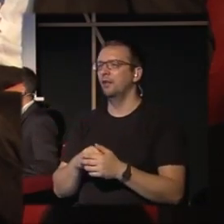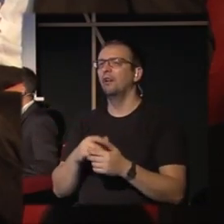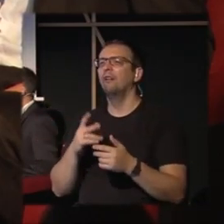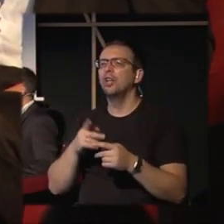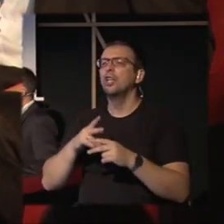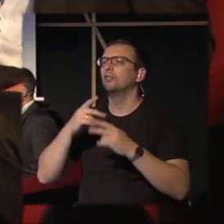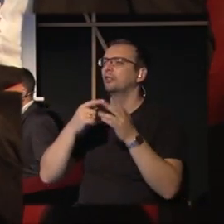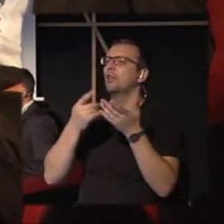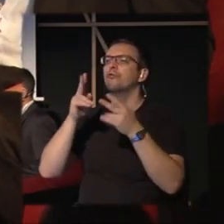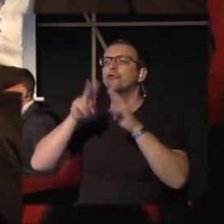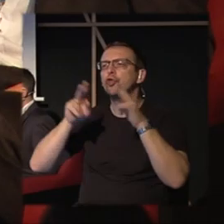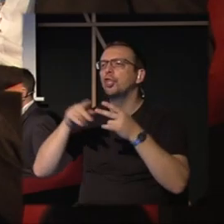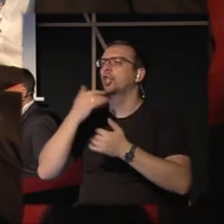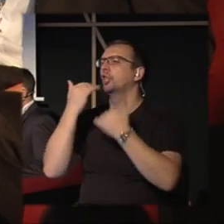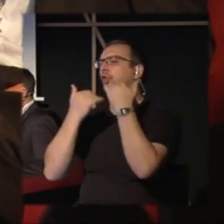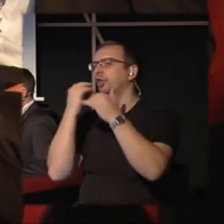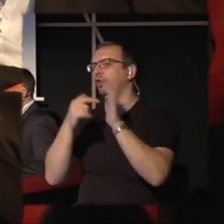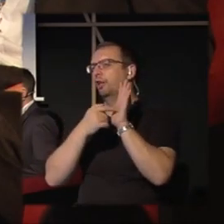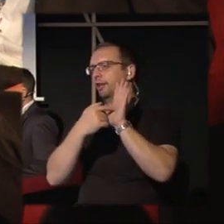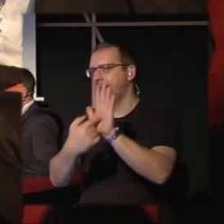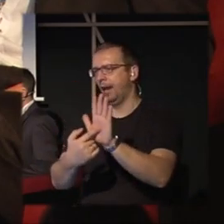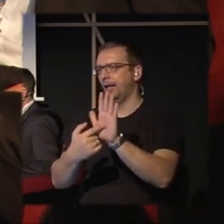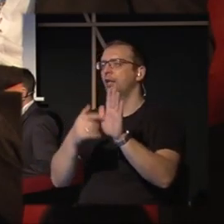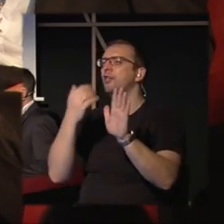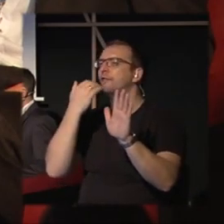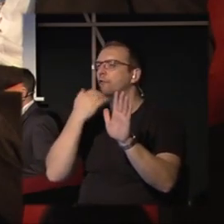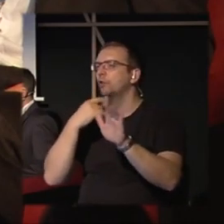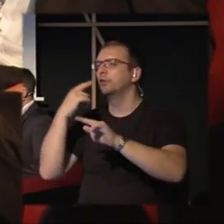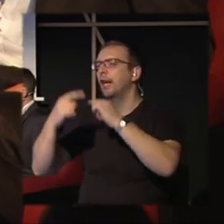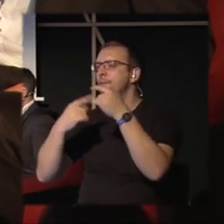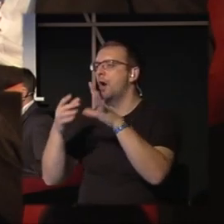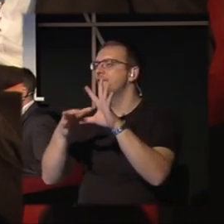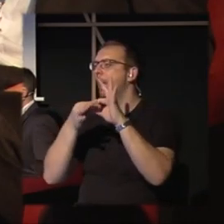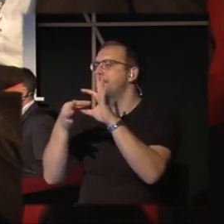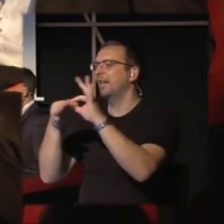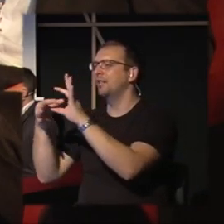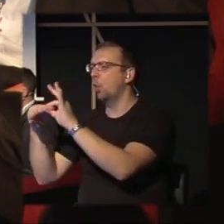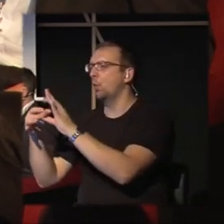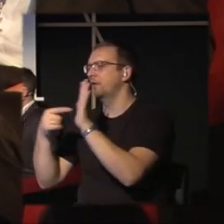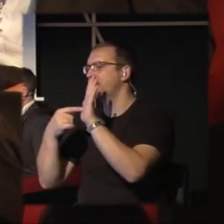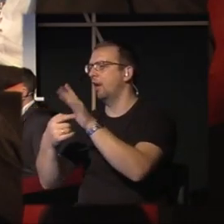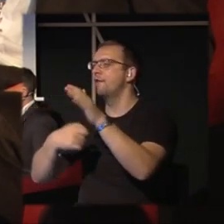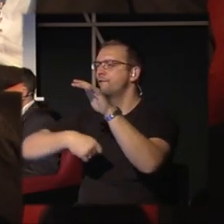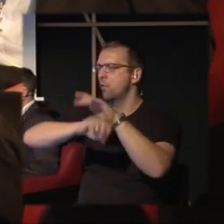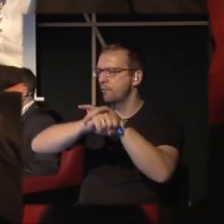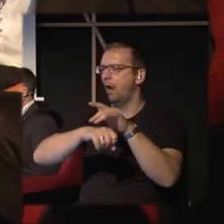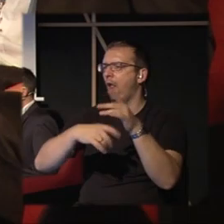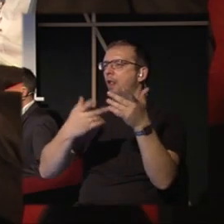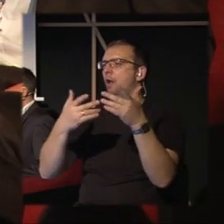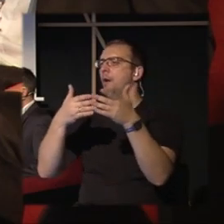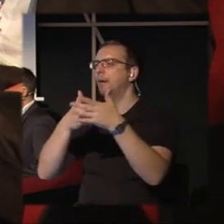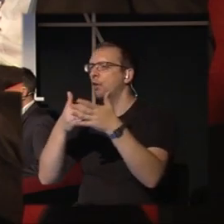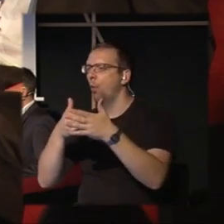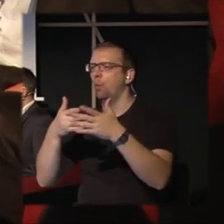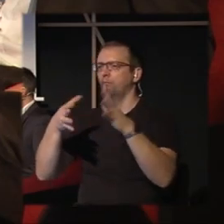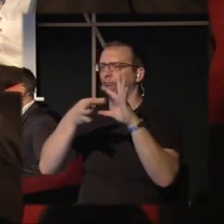individuals. And that is the power of social media and online media. I think